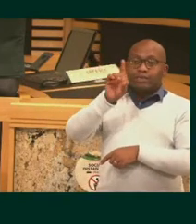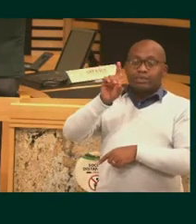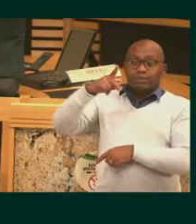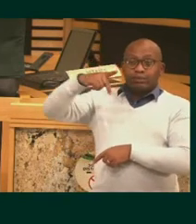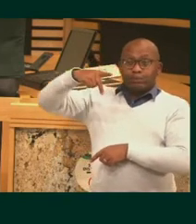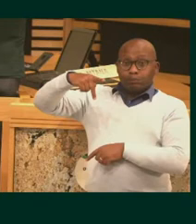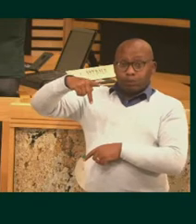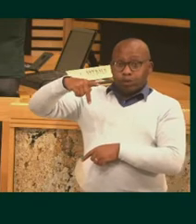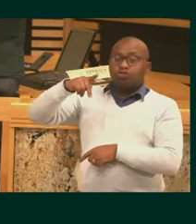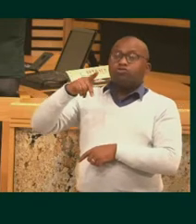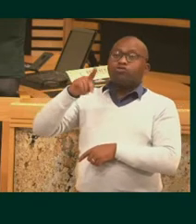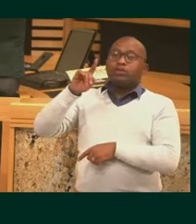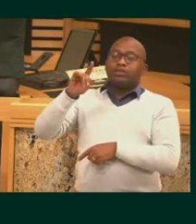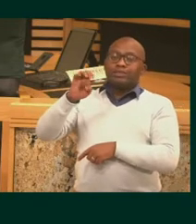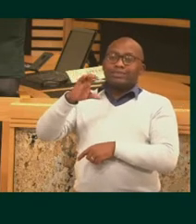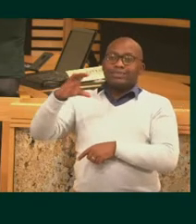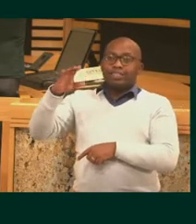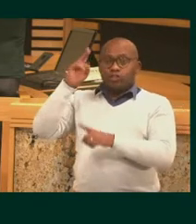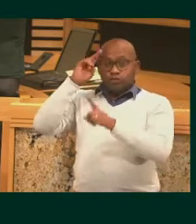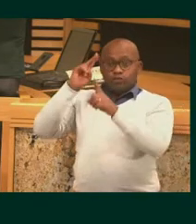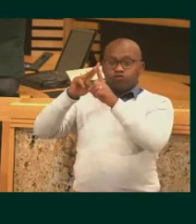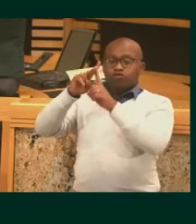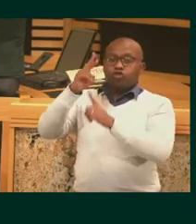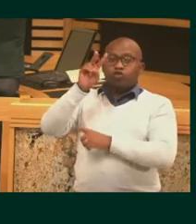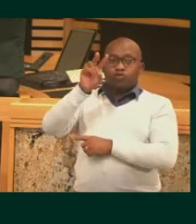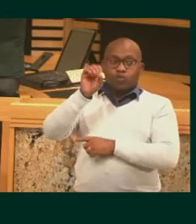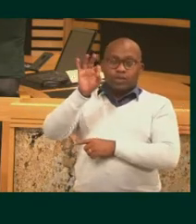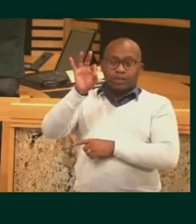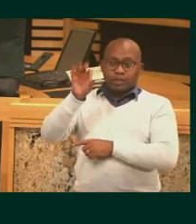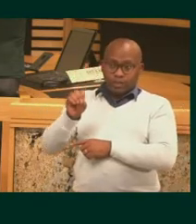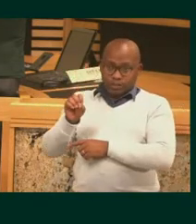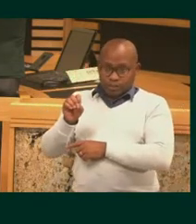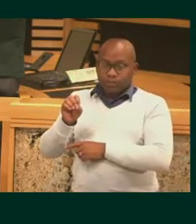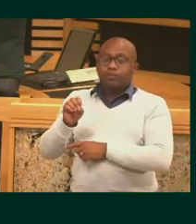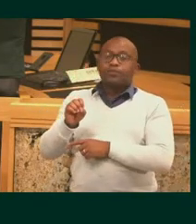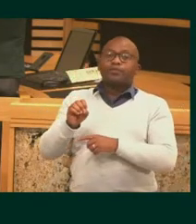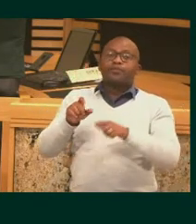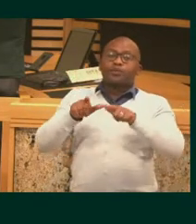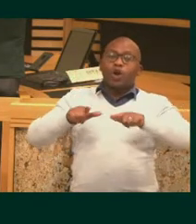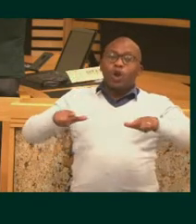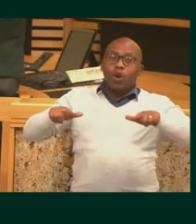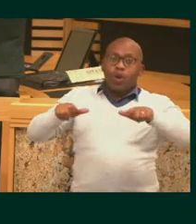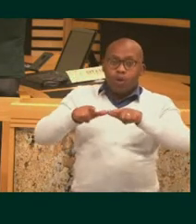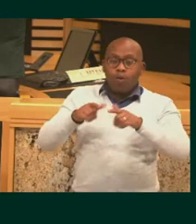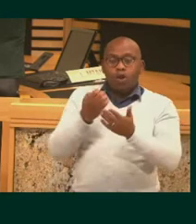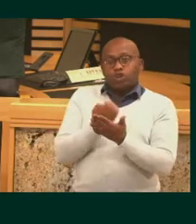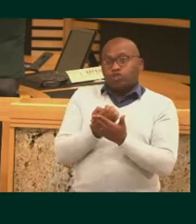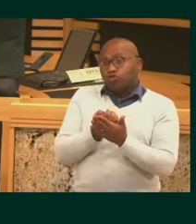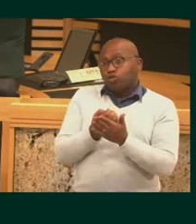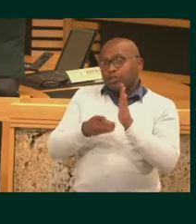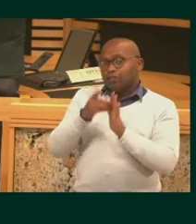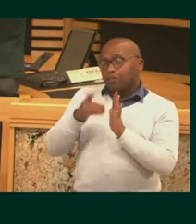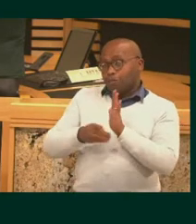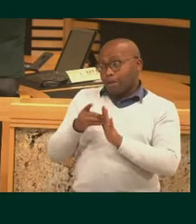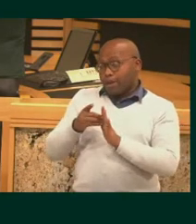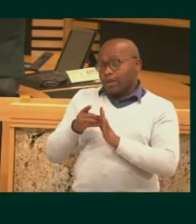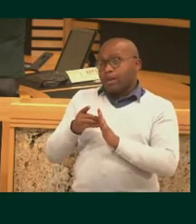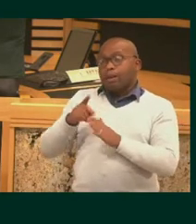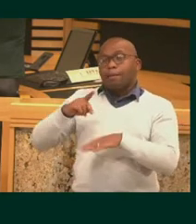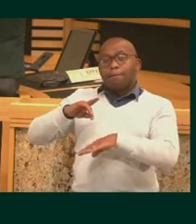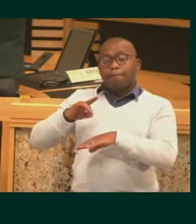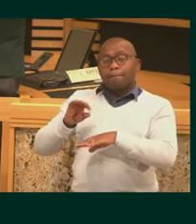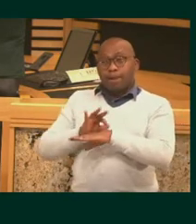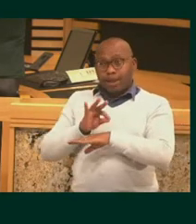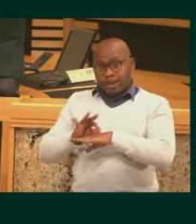Vision 2030 the provincial development plan the Local Economic Development procurement framework Etc the Eastern Cape provincial